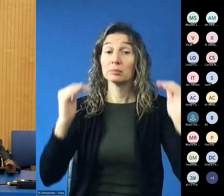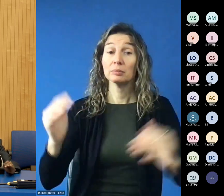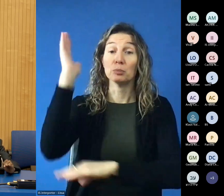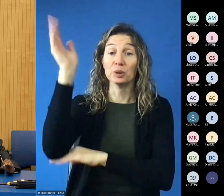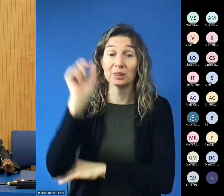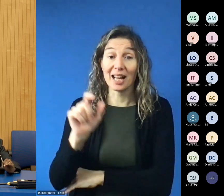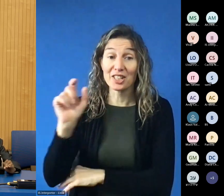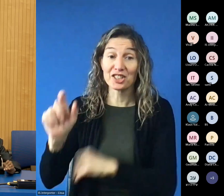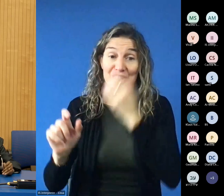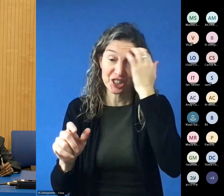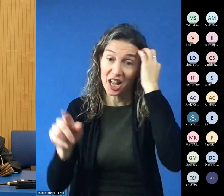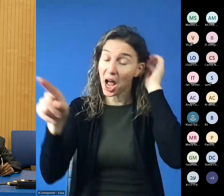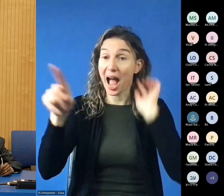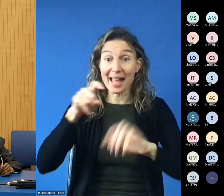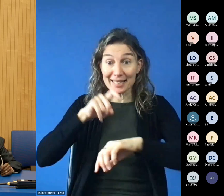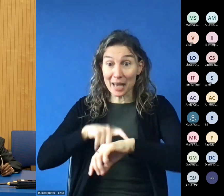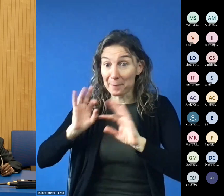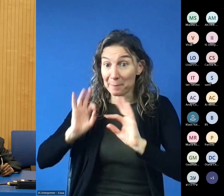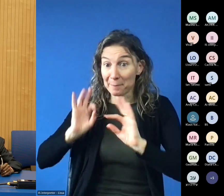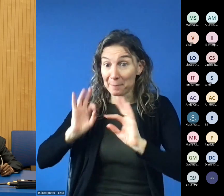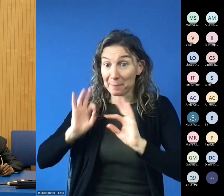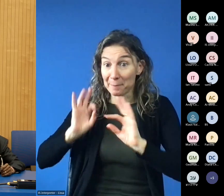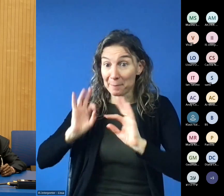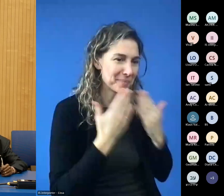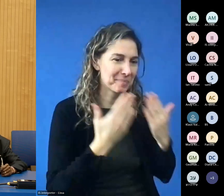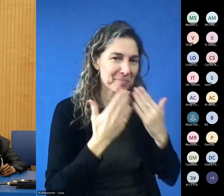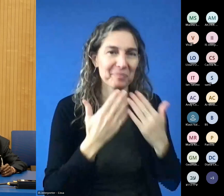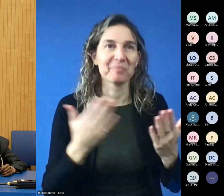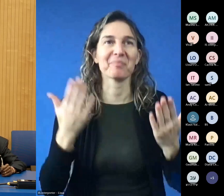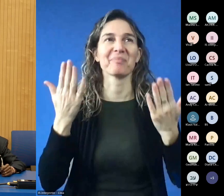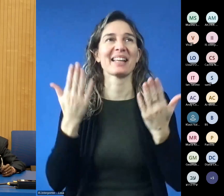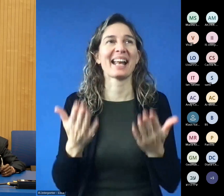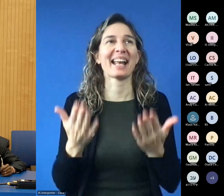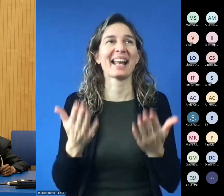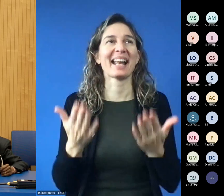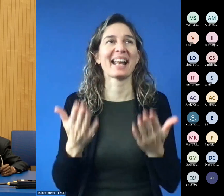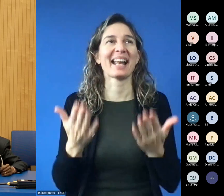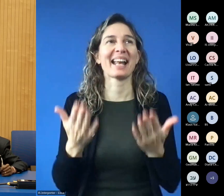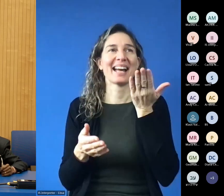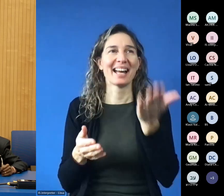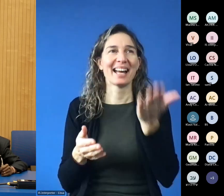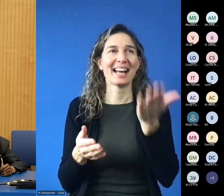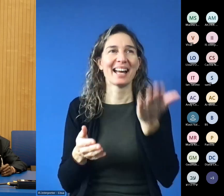keeping time. You're doing very well. So we're going to go to Yereli and Adriana from CPAD.